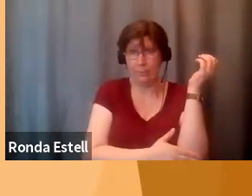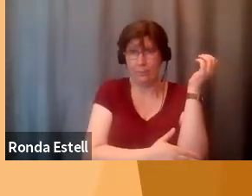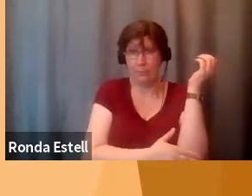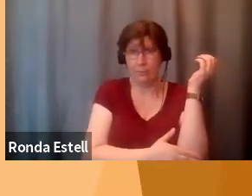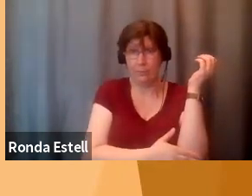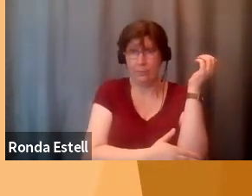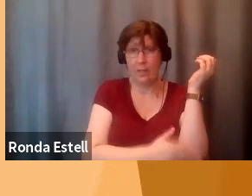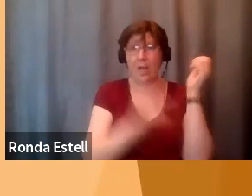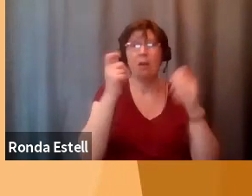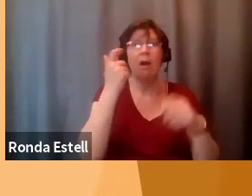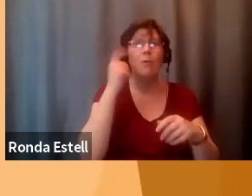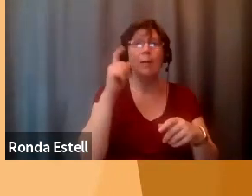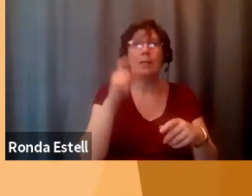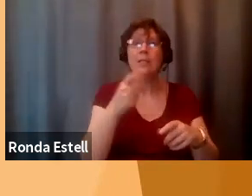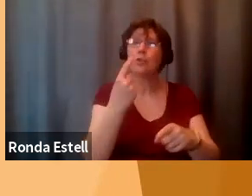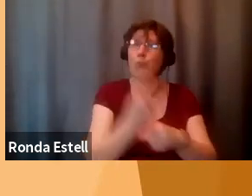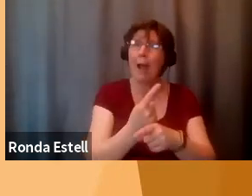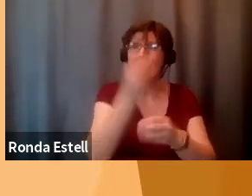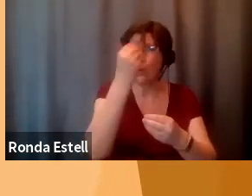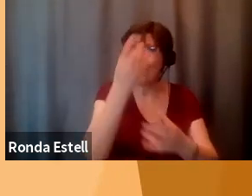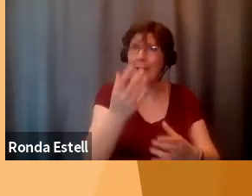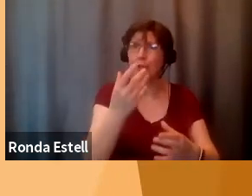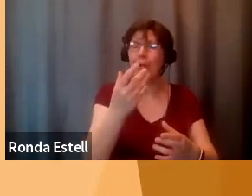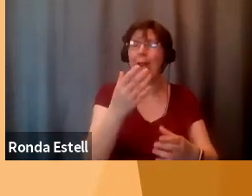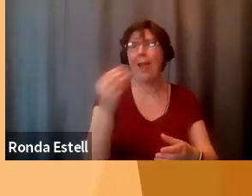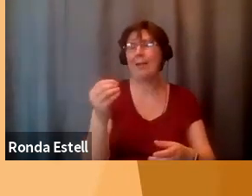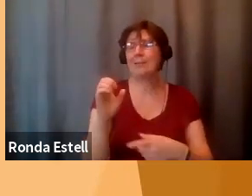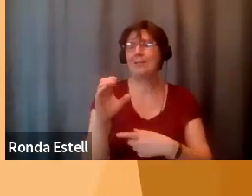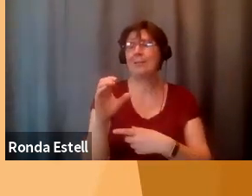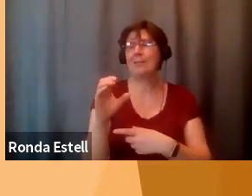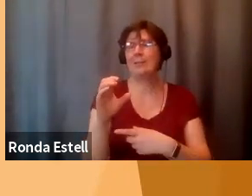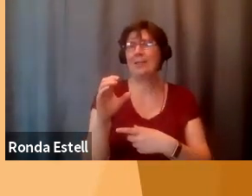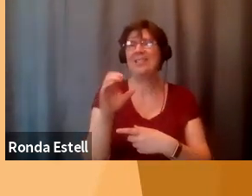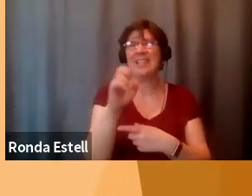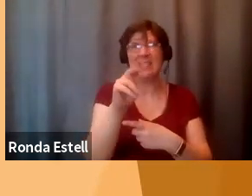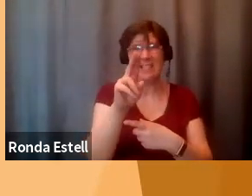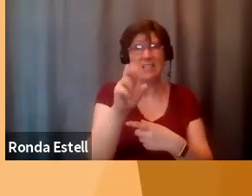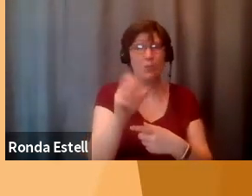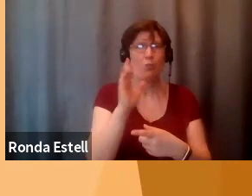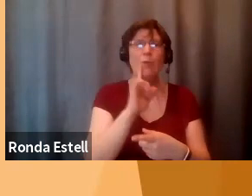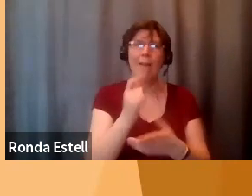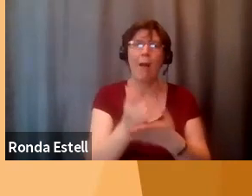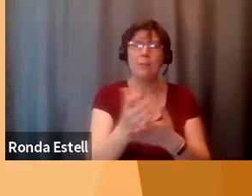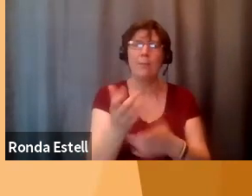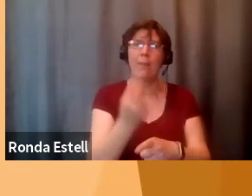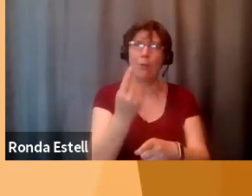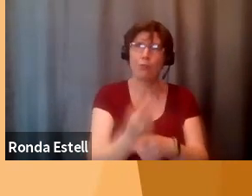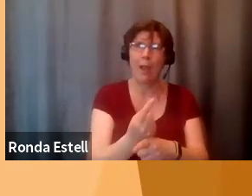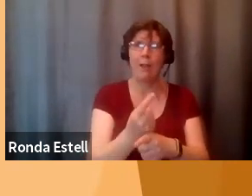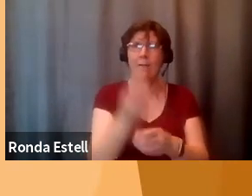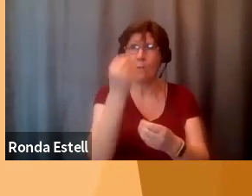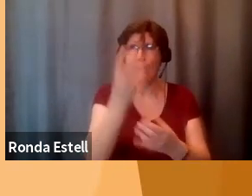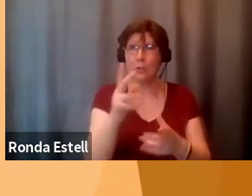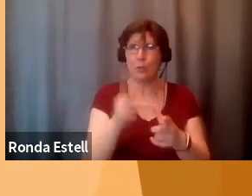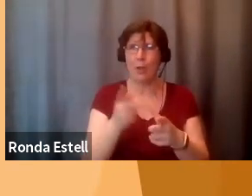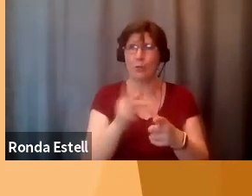The government needs the right information, and the census helps them get the right information in order to prioritize where to put their money. And